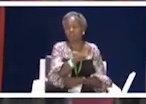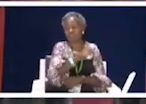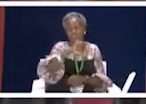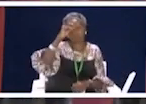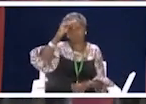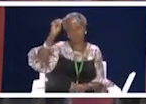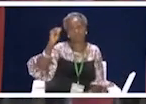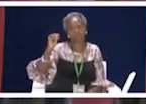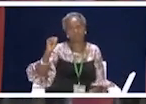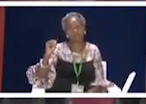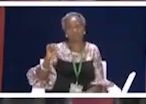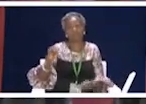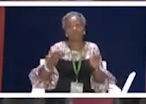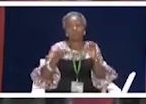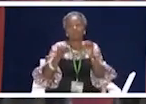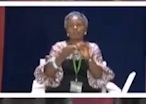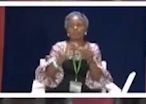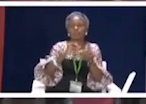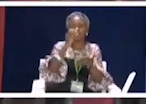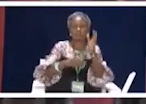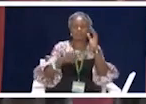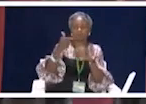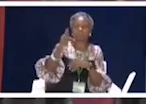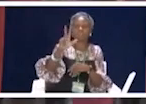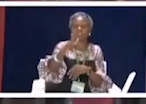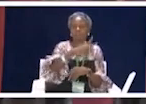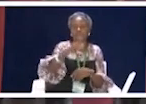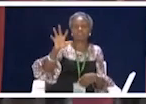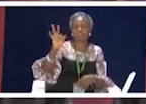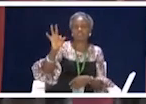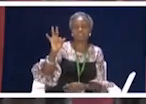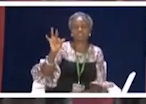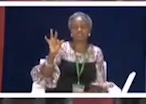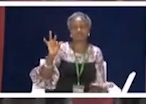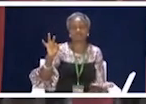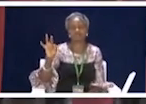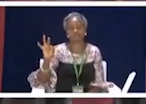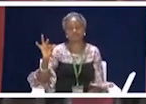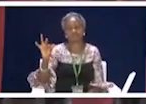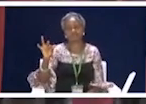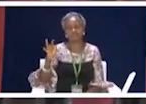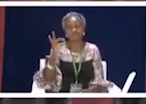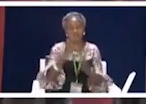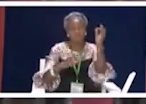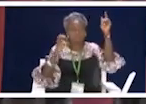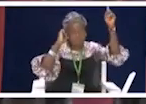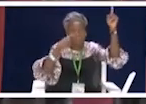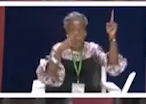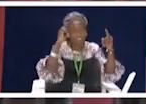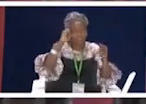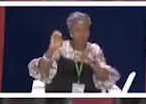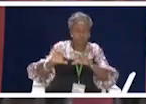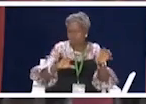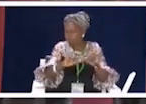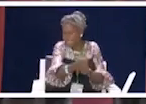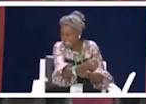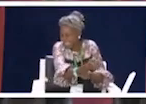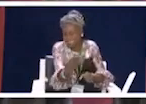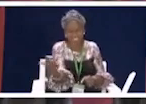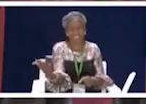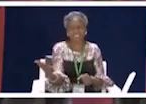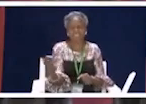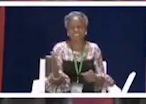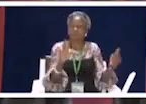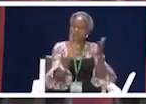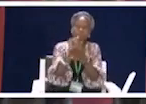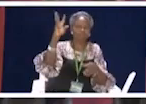a man. Numbers 23, verse 19. If he says he will do anything,